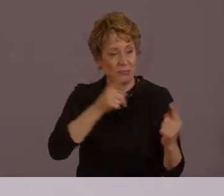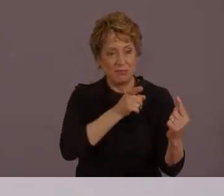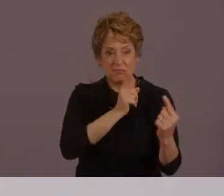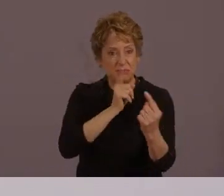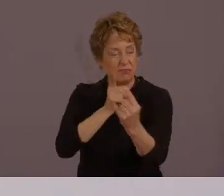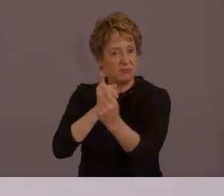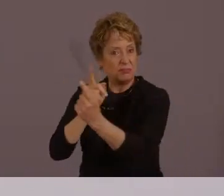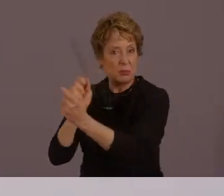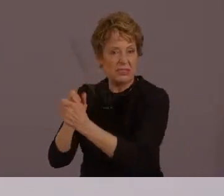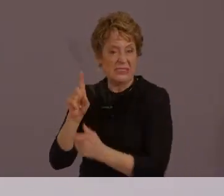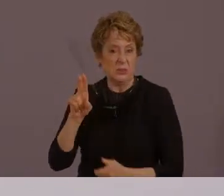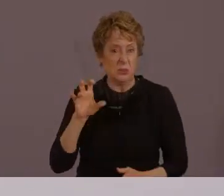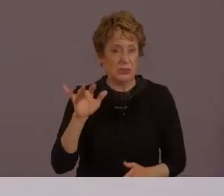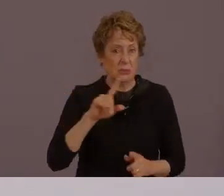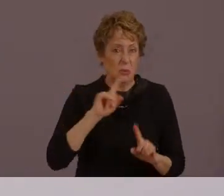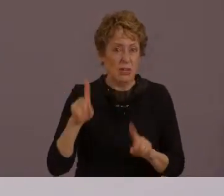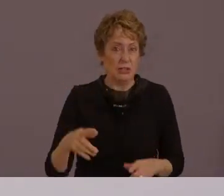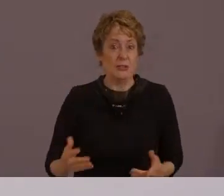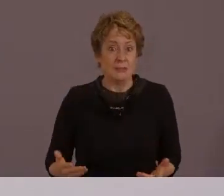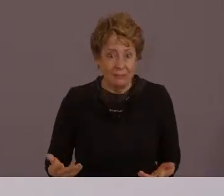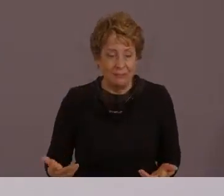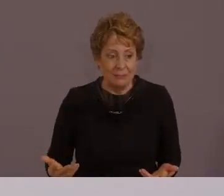see another spike?